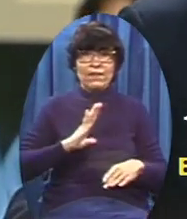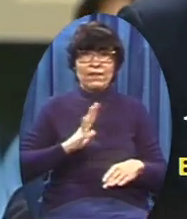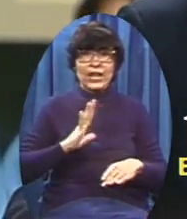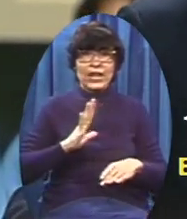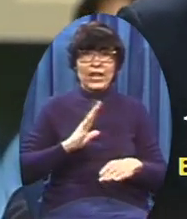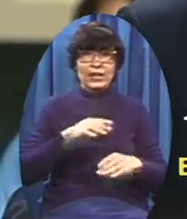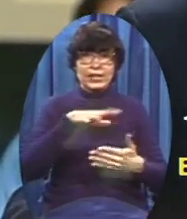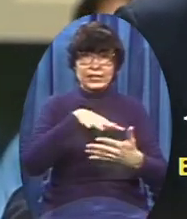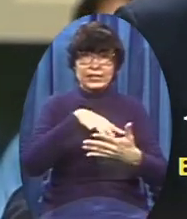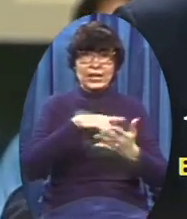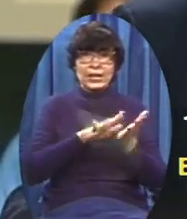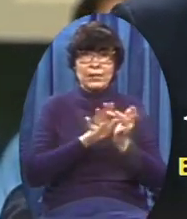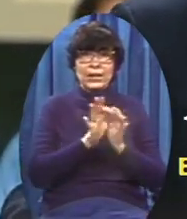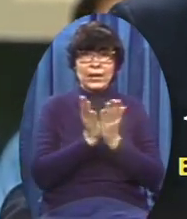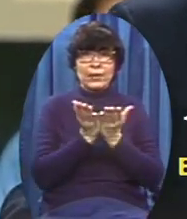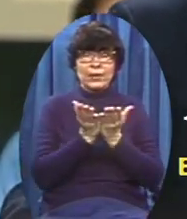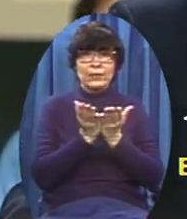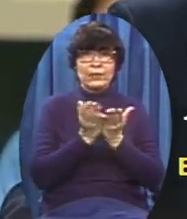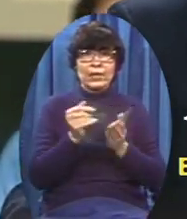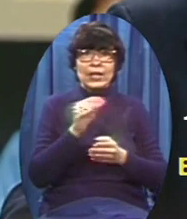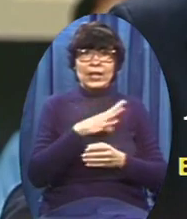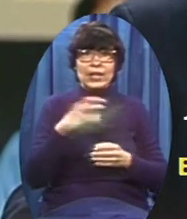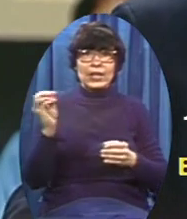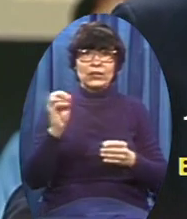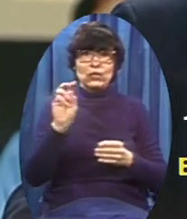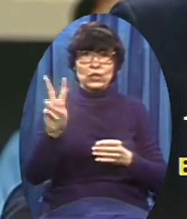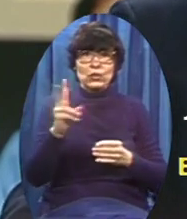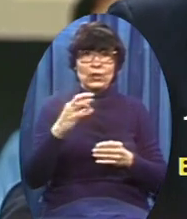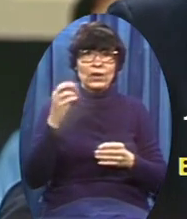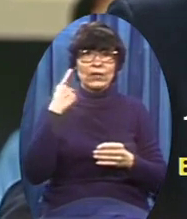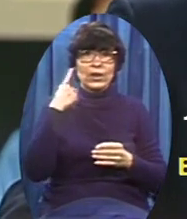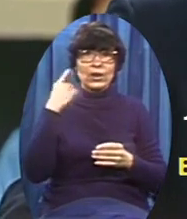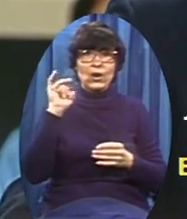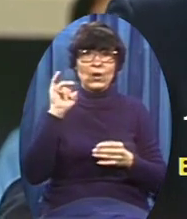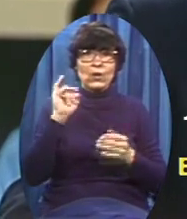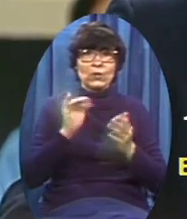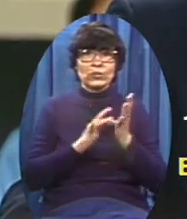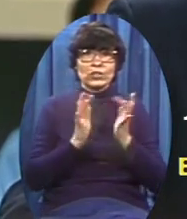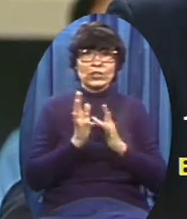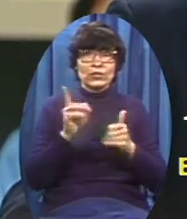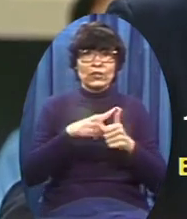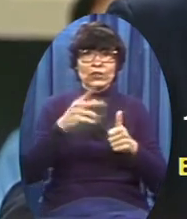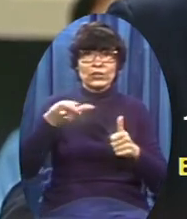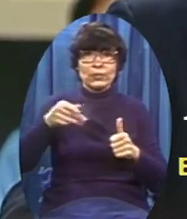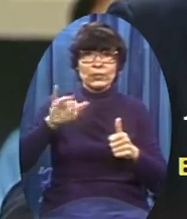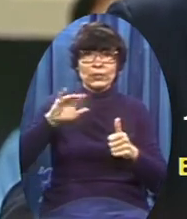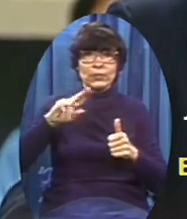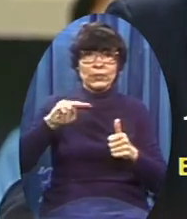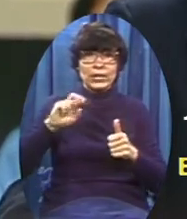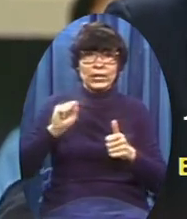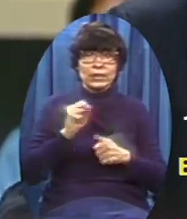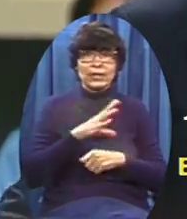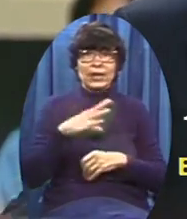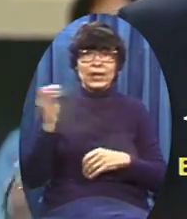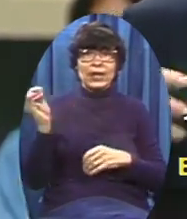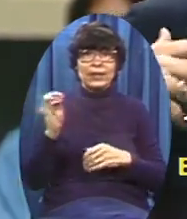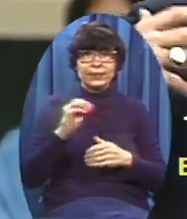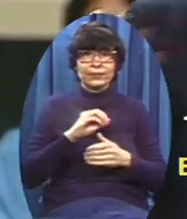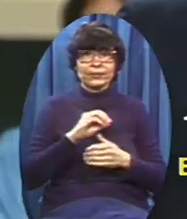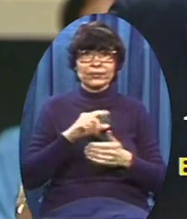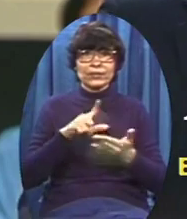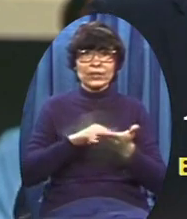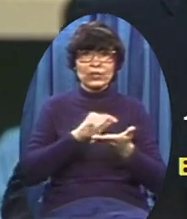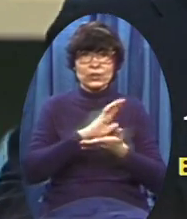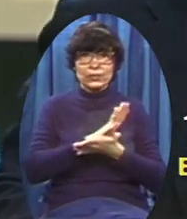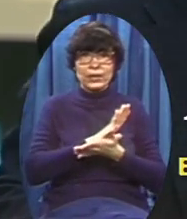In addition, two of the gold Jesus First lapel pens, your first copy of our newsletter for Faith Partners only. But more important than what